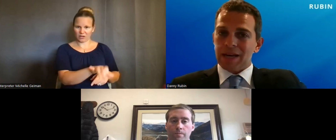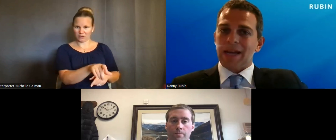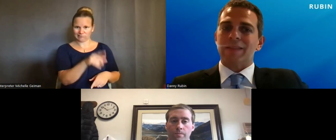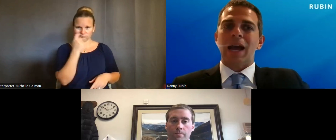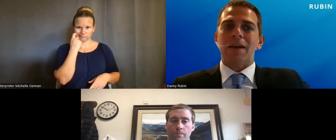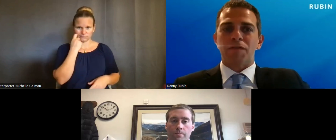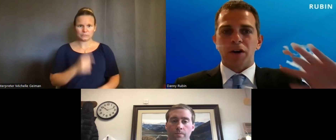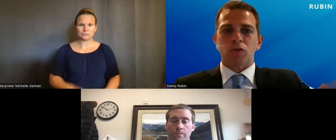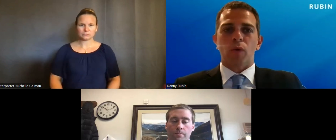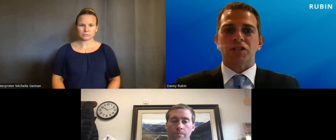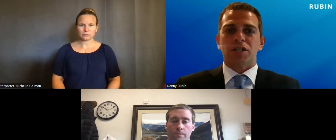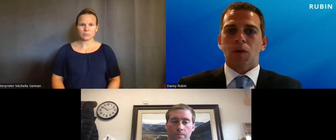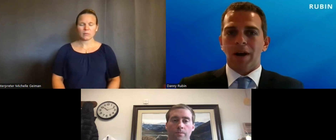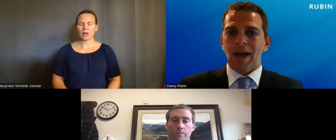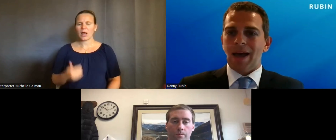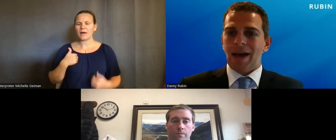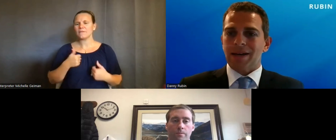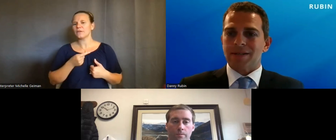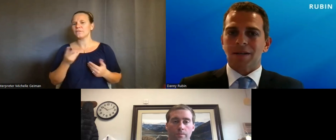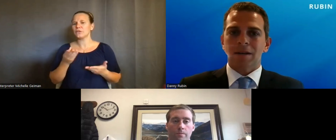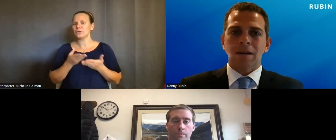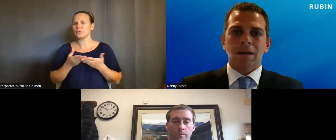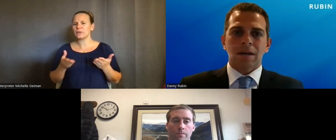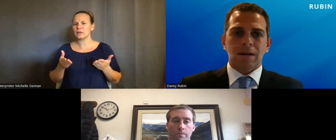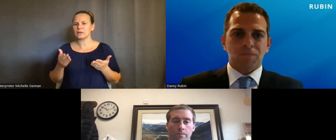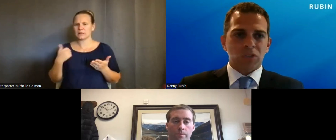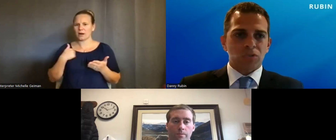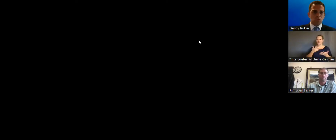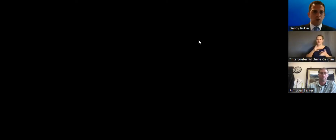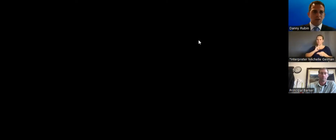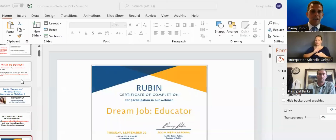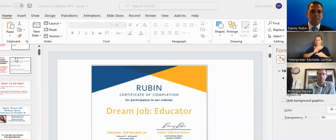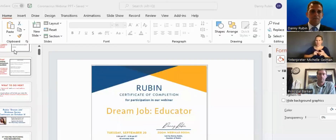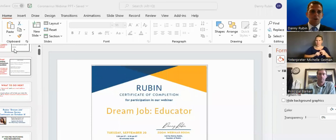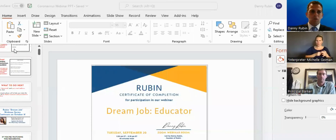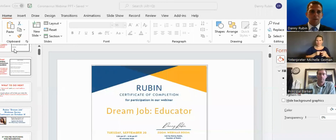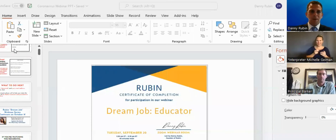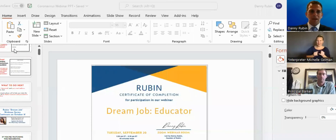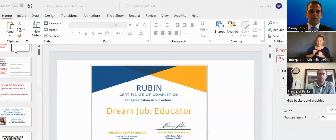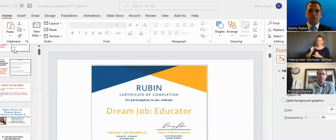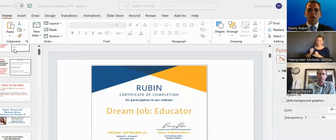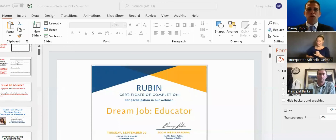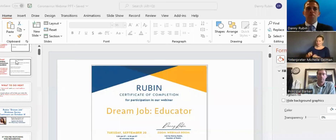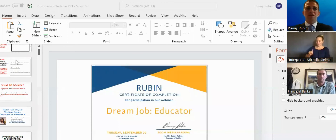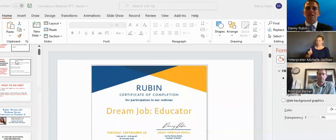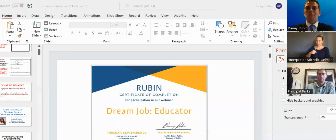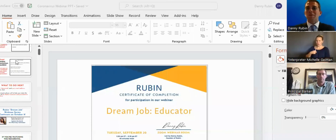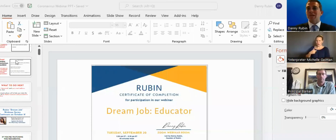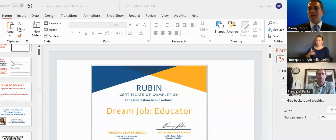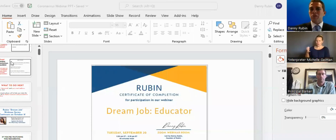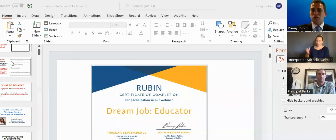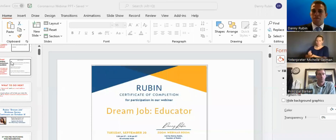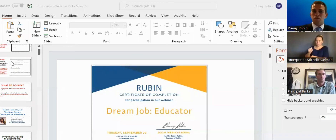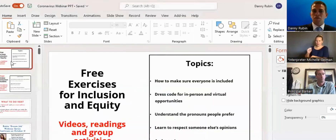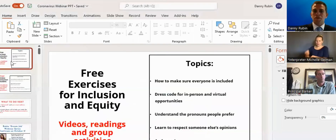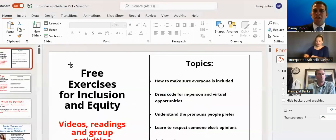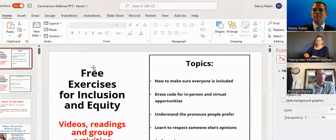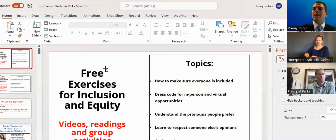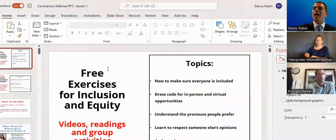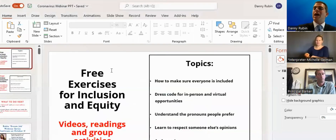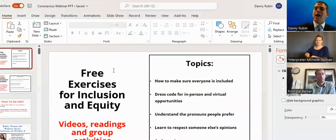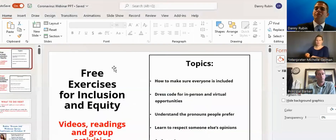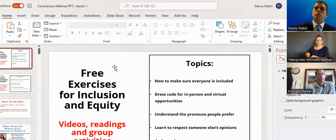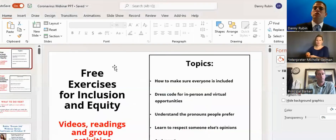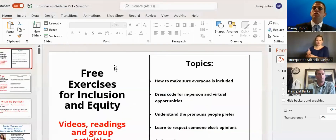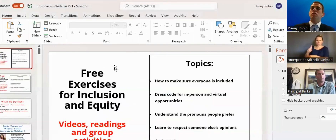mentioned at the beginning, and then I have a final question I want to ask to our guests. Let me go right back here. For those who missed it at the beginning, I saw a few folks